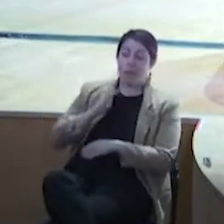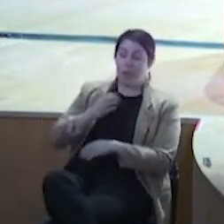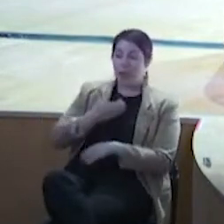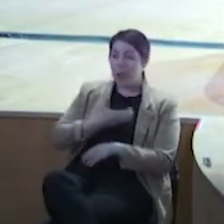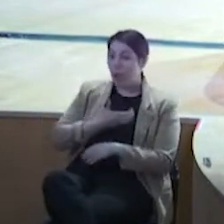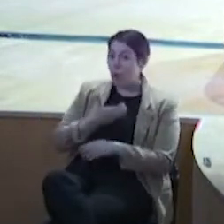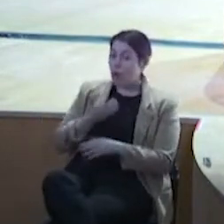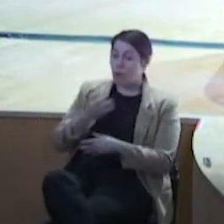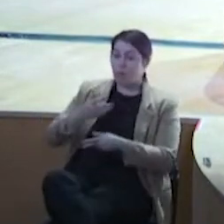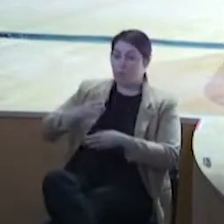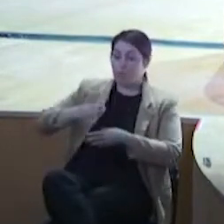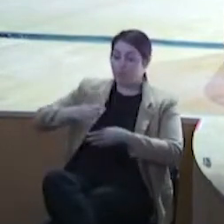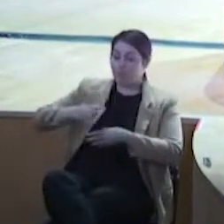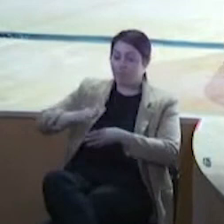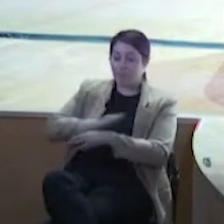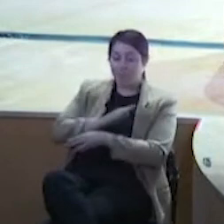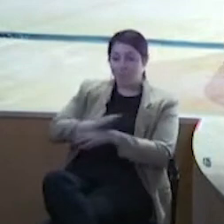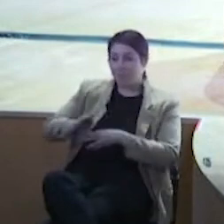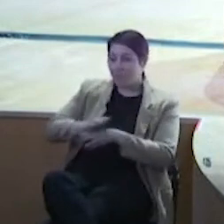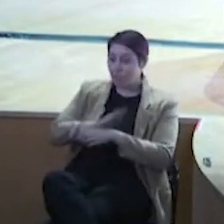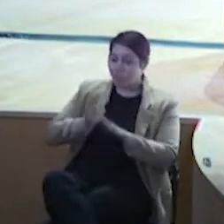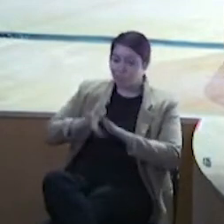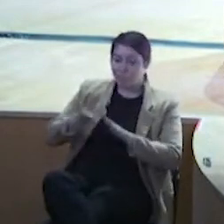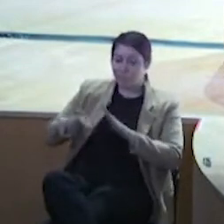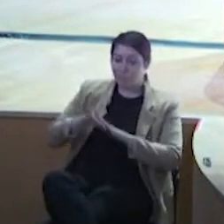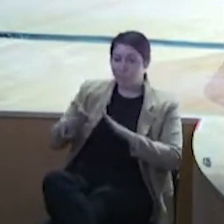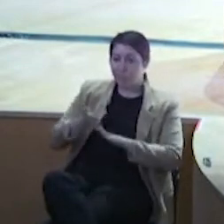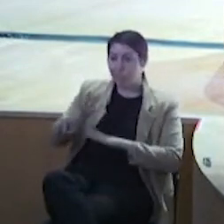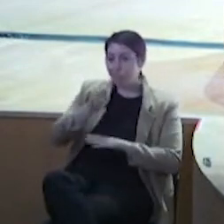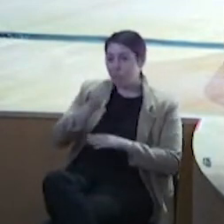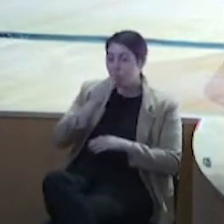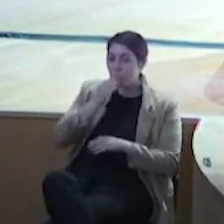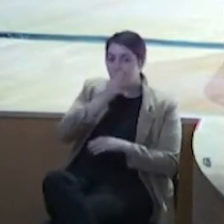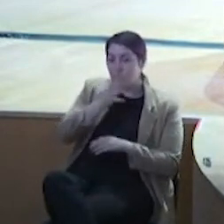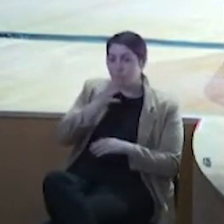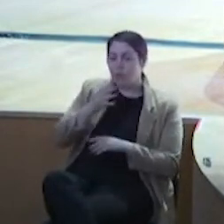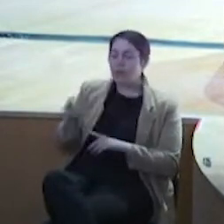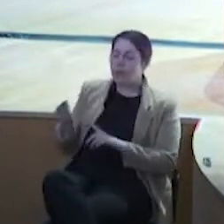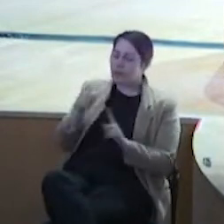our agriculture. But I want to go back to the water.